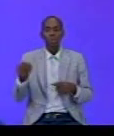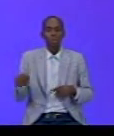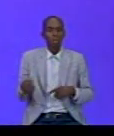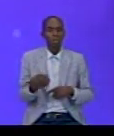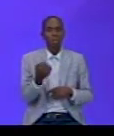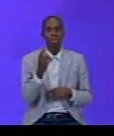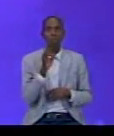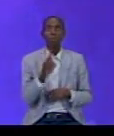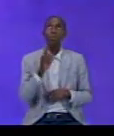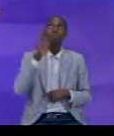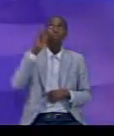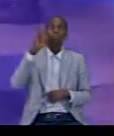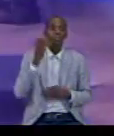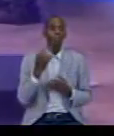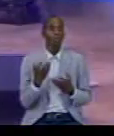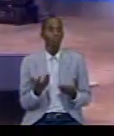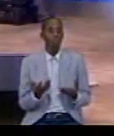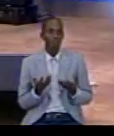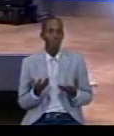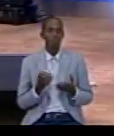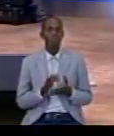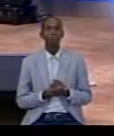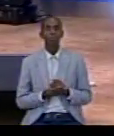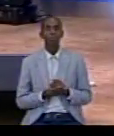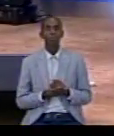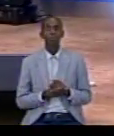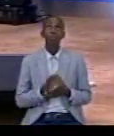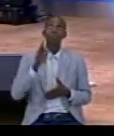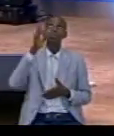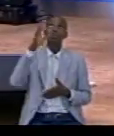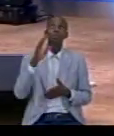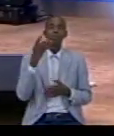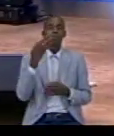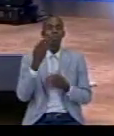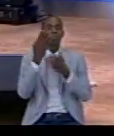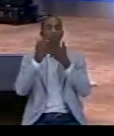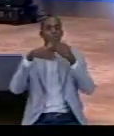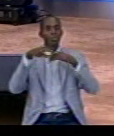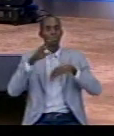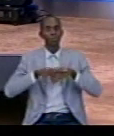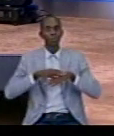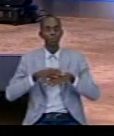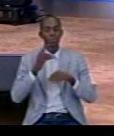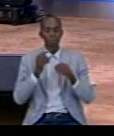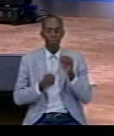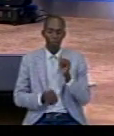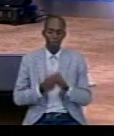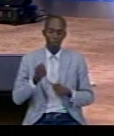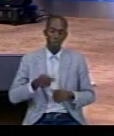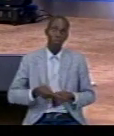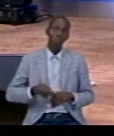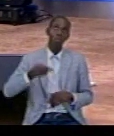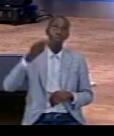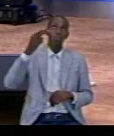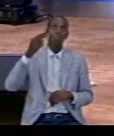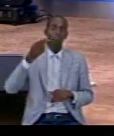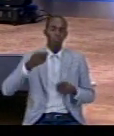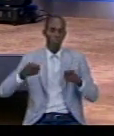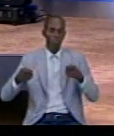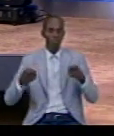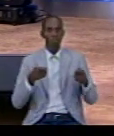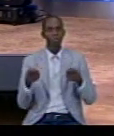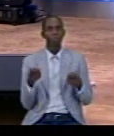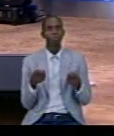whomsoever he will. You see that? The God of heaven, the Most High,